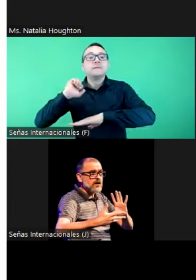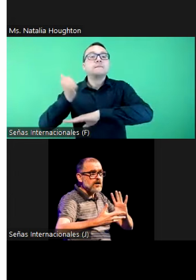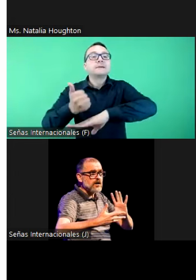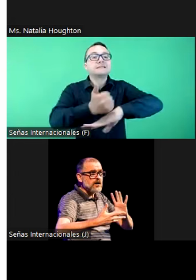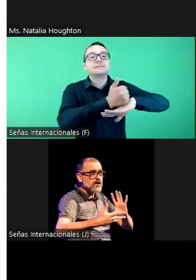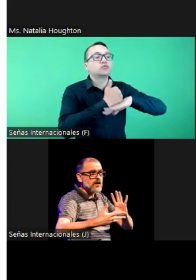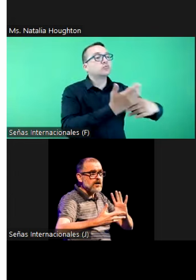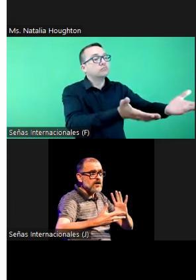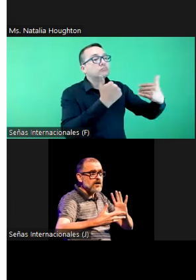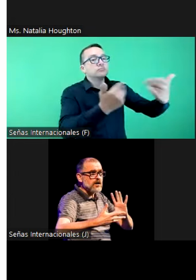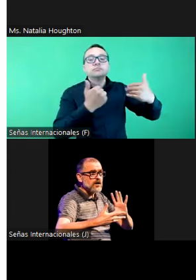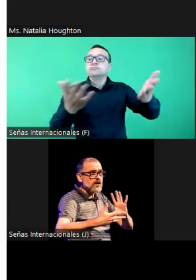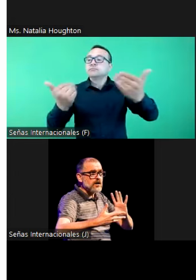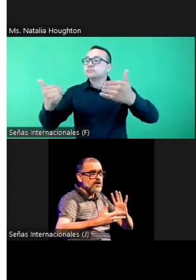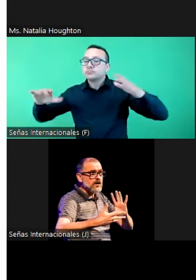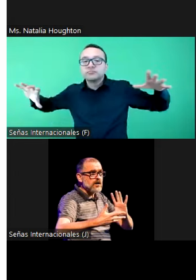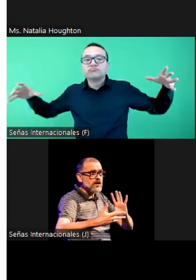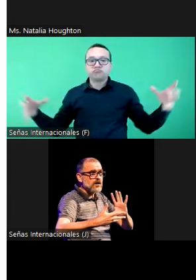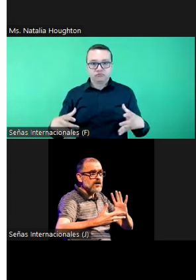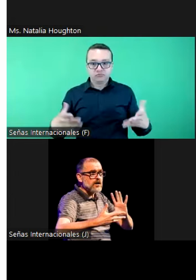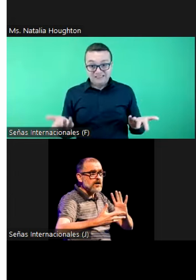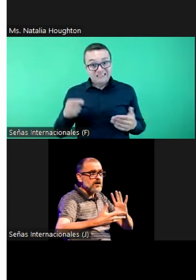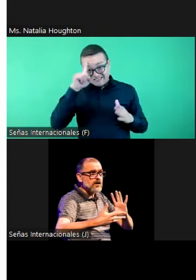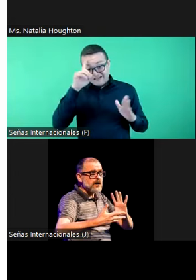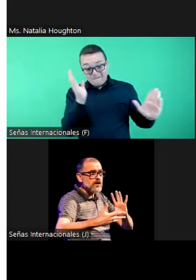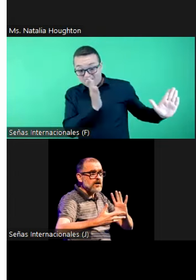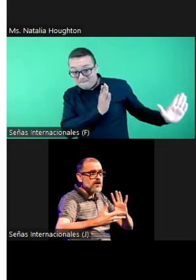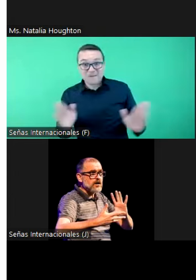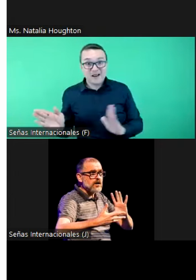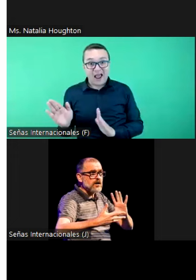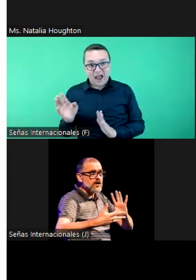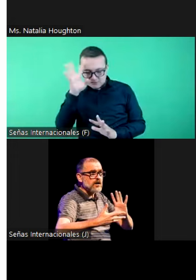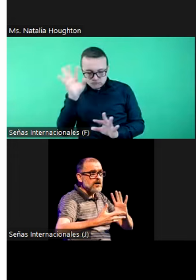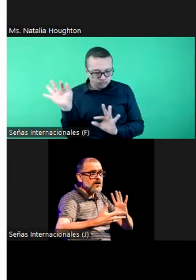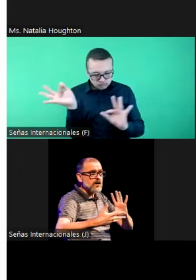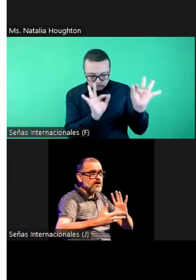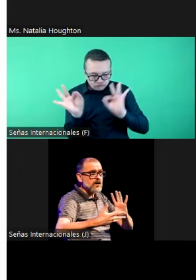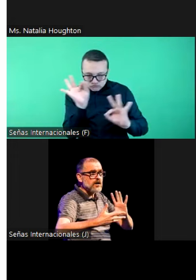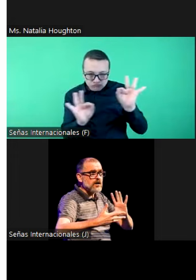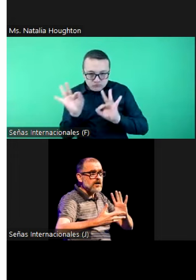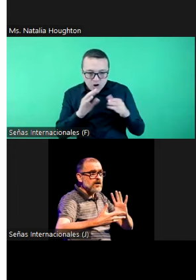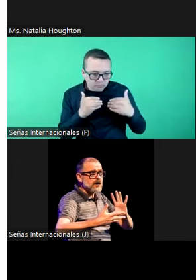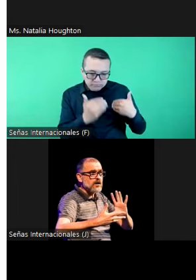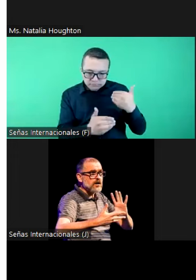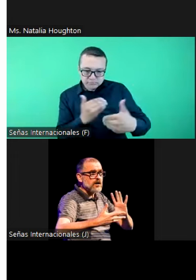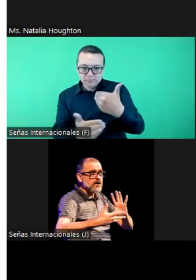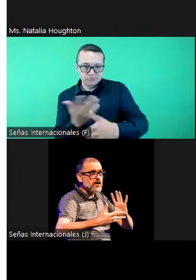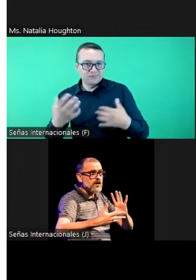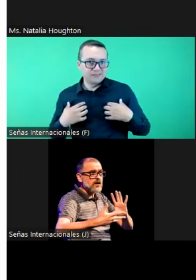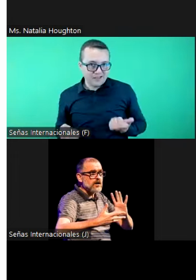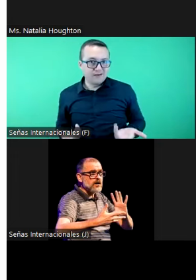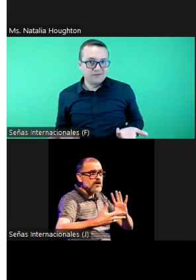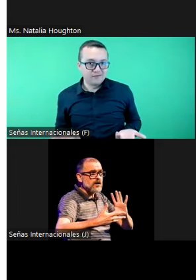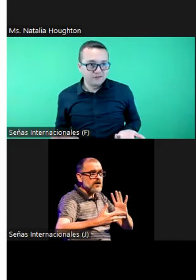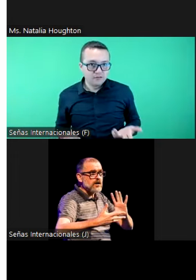issue would be the intersectoral collaboration and the strategic planning in